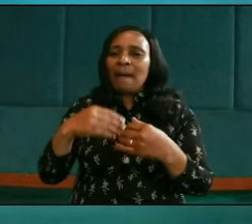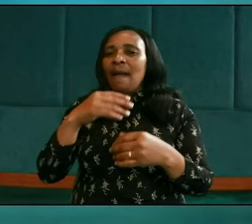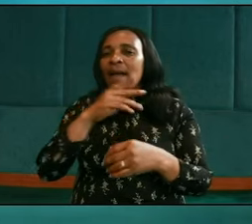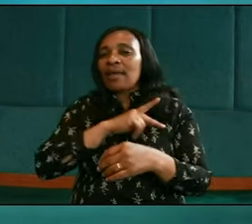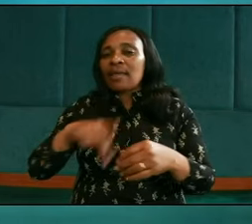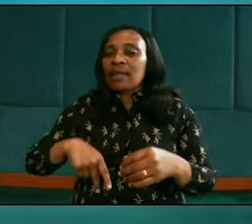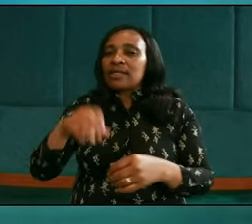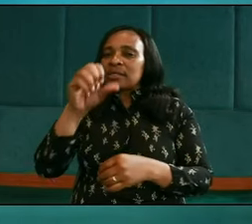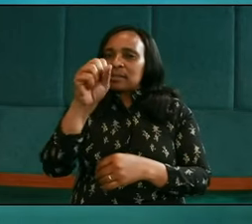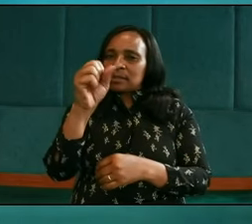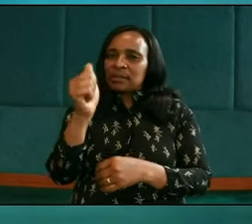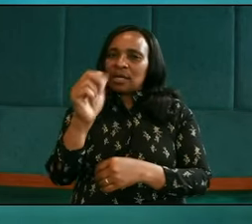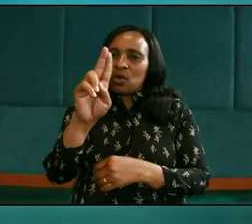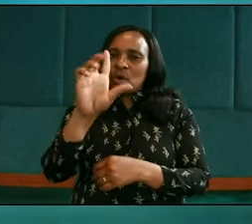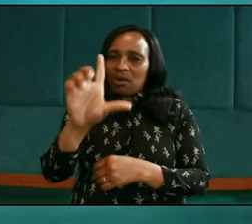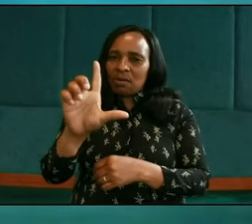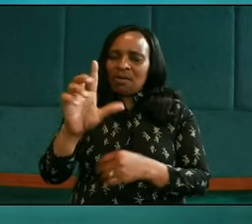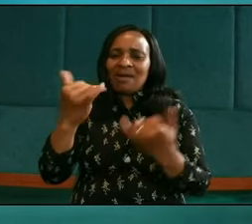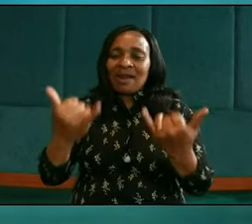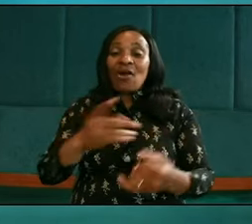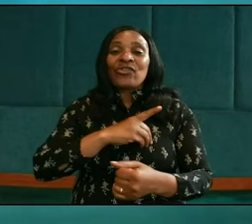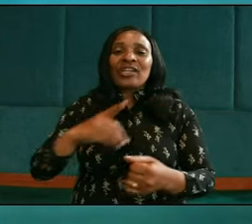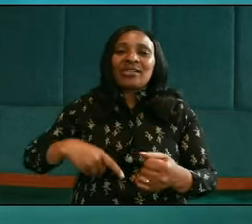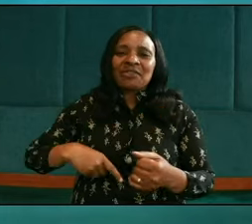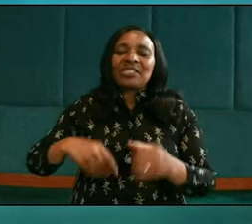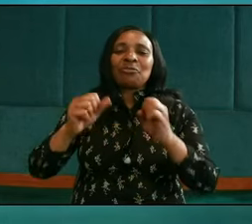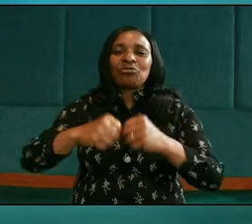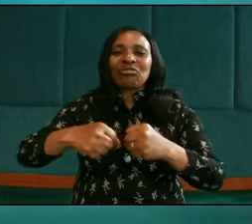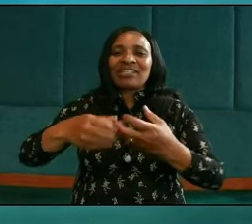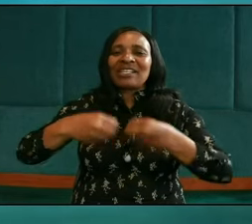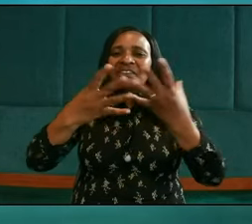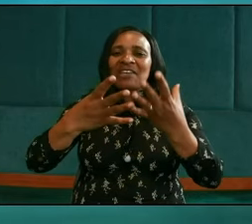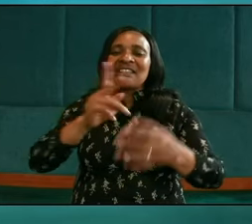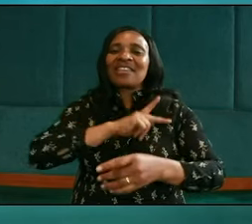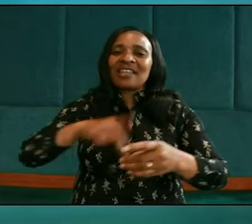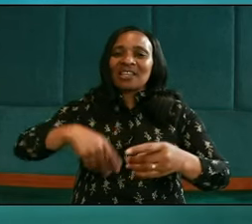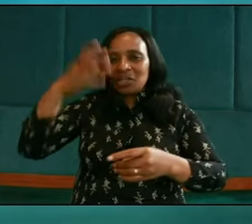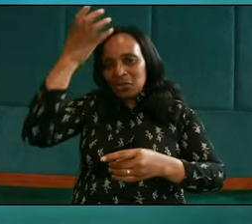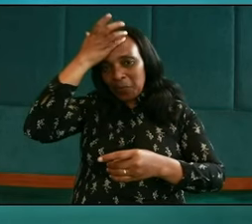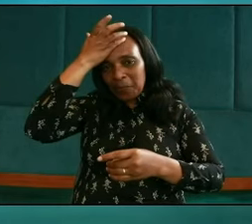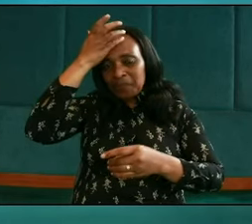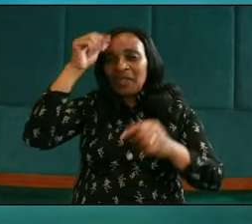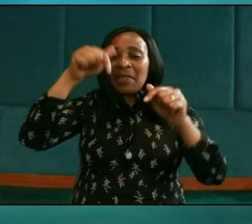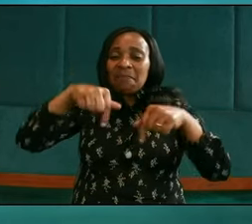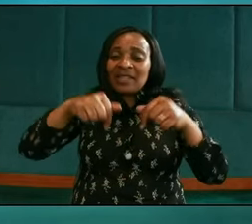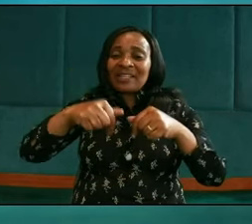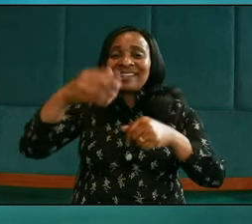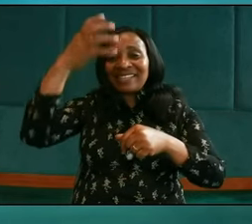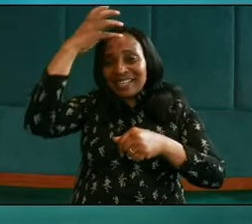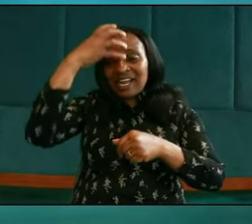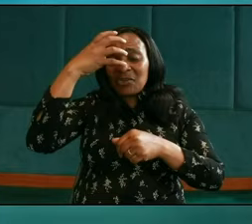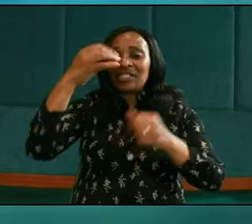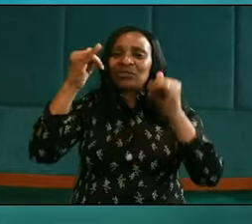and now David has been crowned the king. It means the ground is very shaky for the